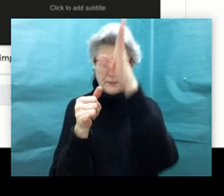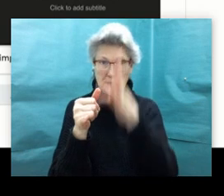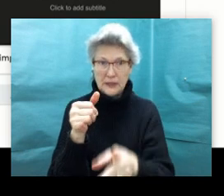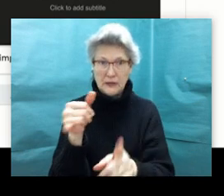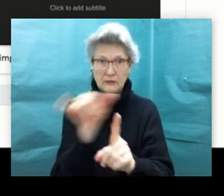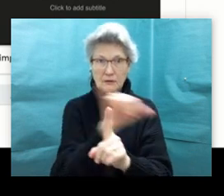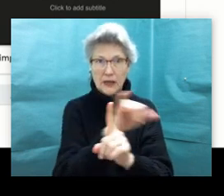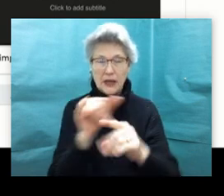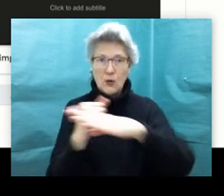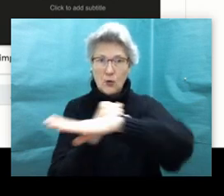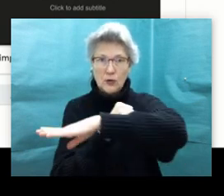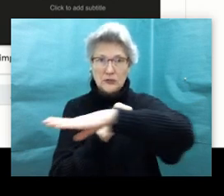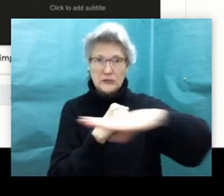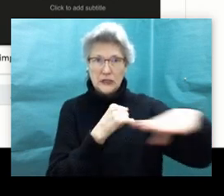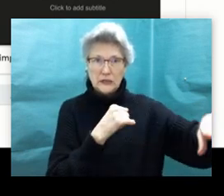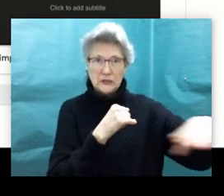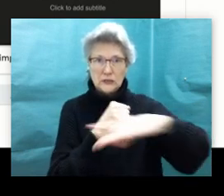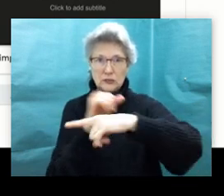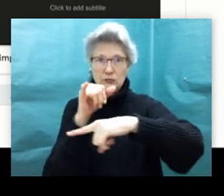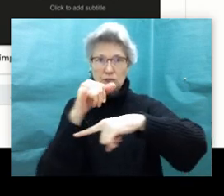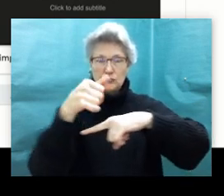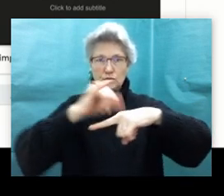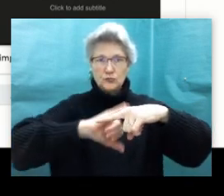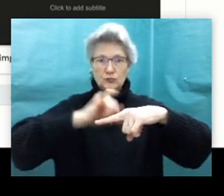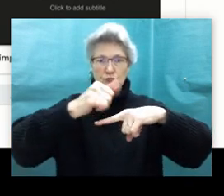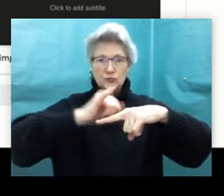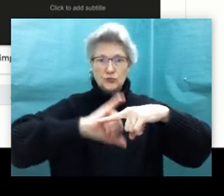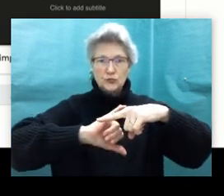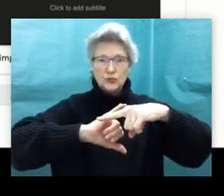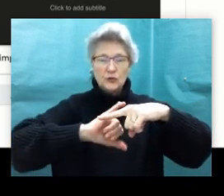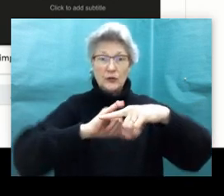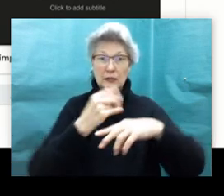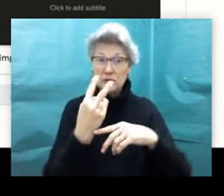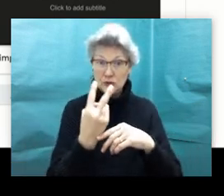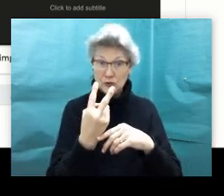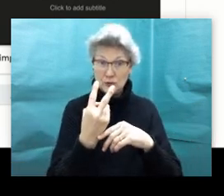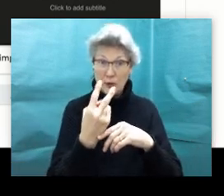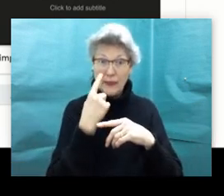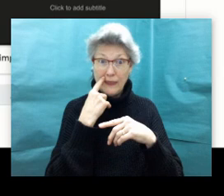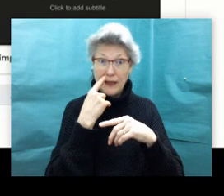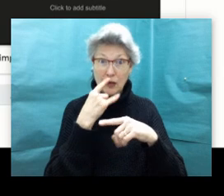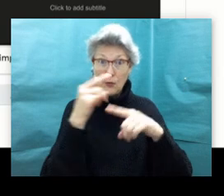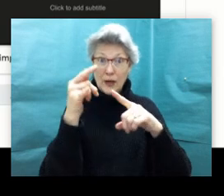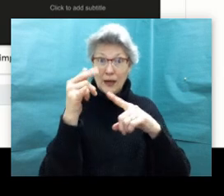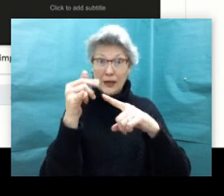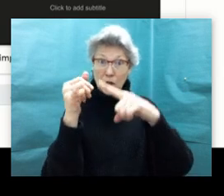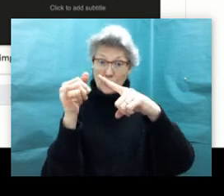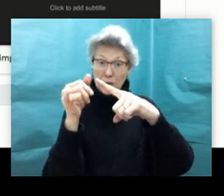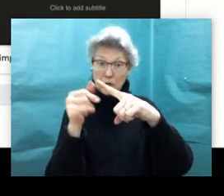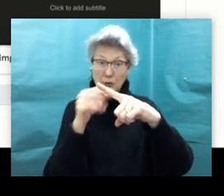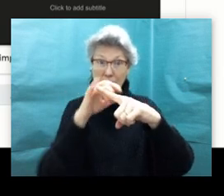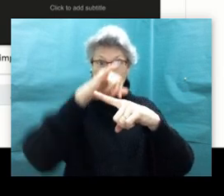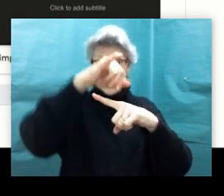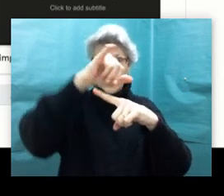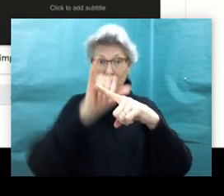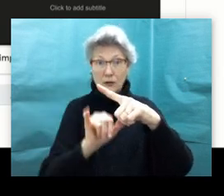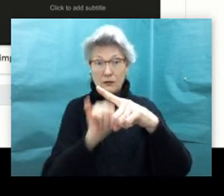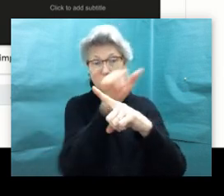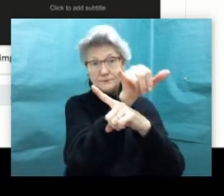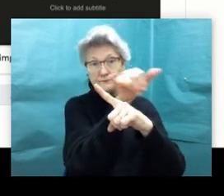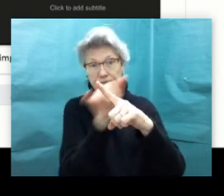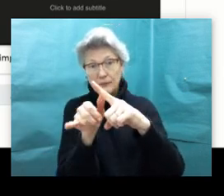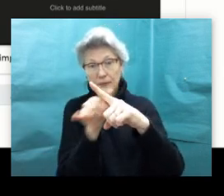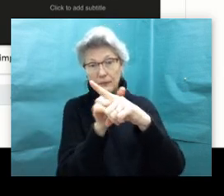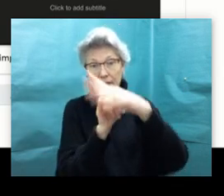and a horizontal, that's two. And then actually, look at this. Could we do diagonal